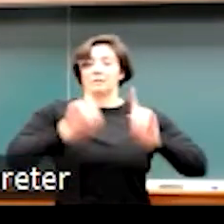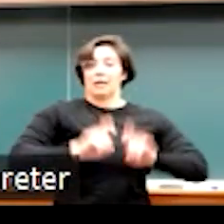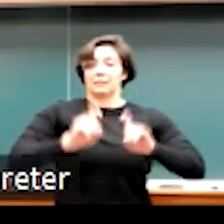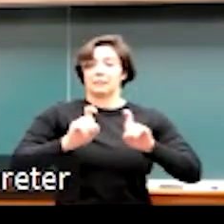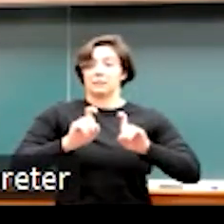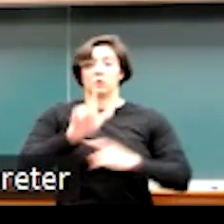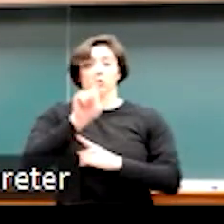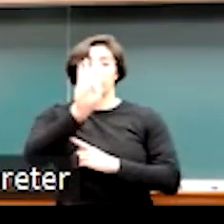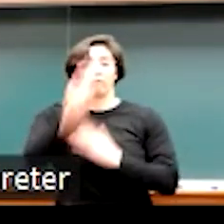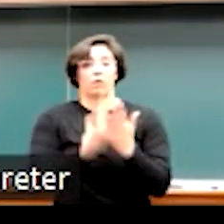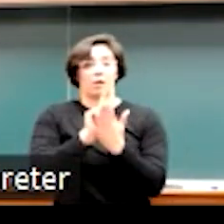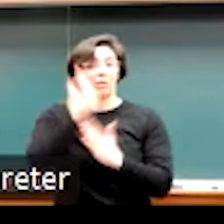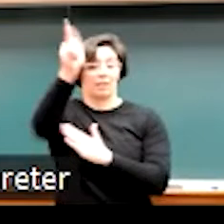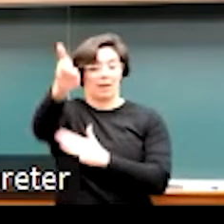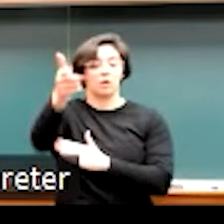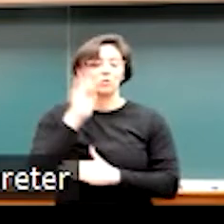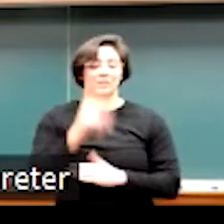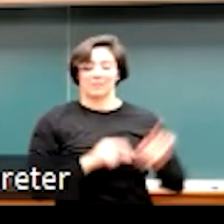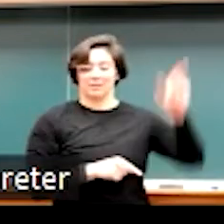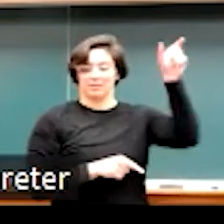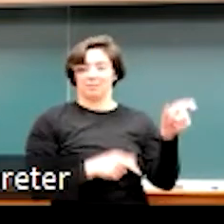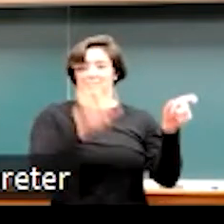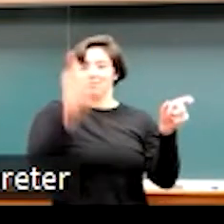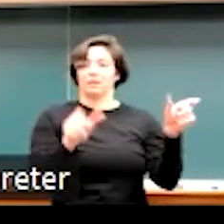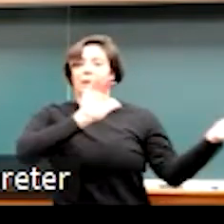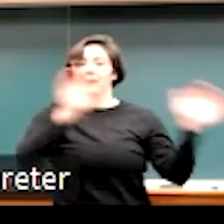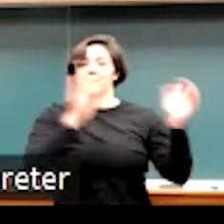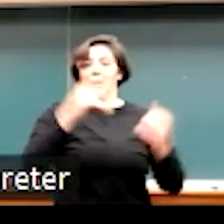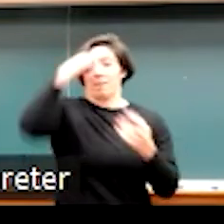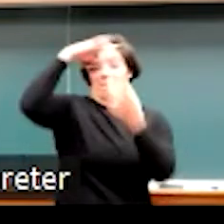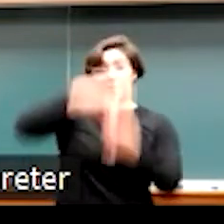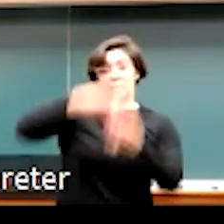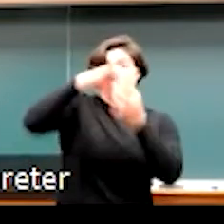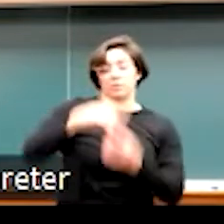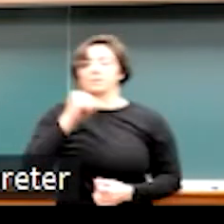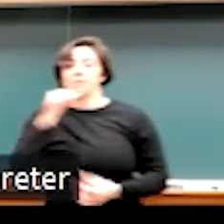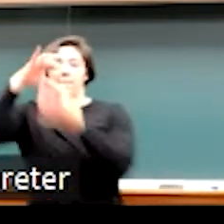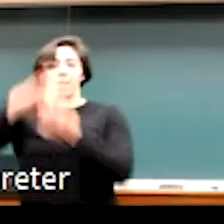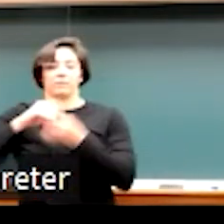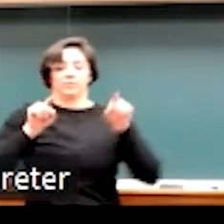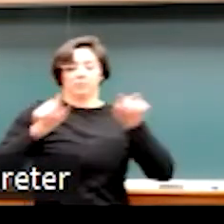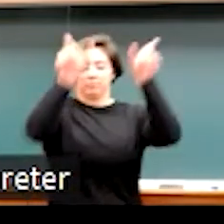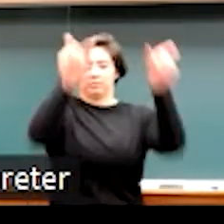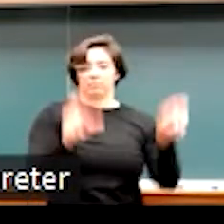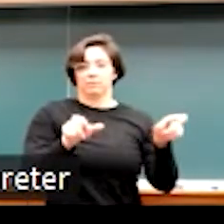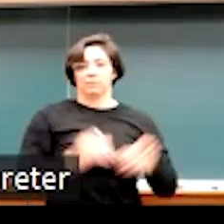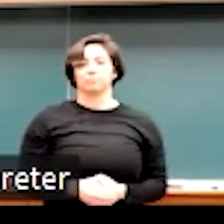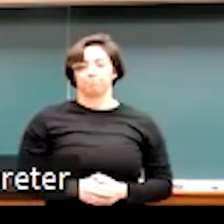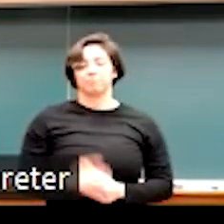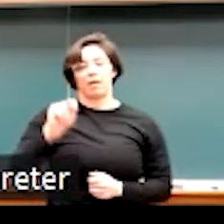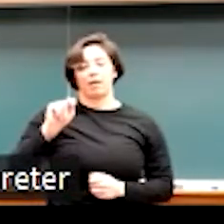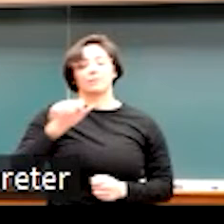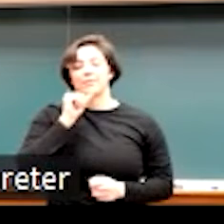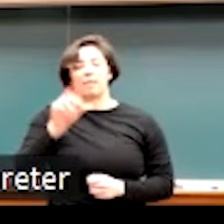then 24 hours later. And what you see is this is just comparing mindfulness versus not. Okay, this isn't the NRT